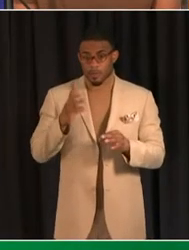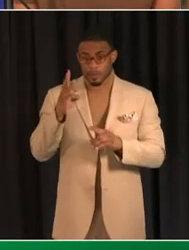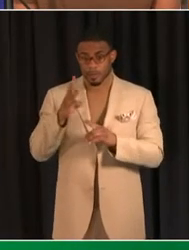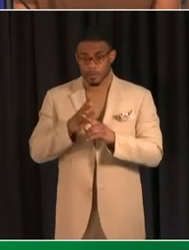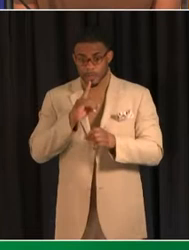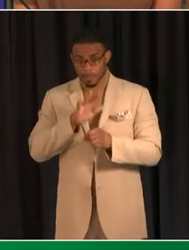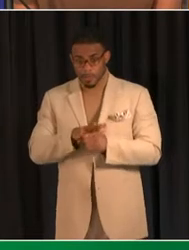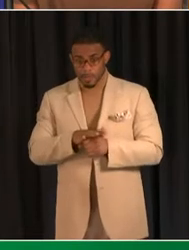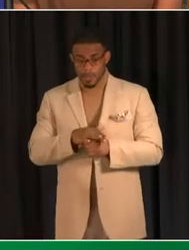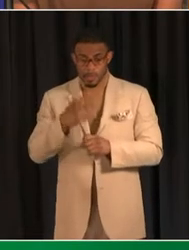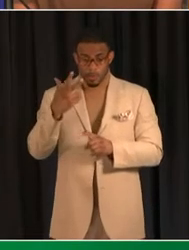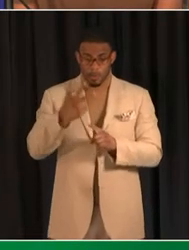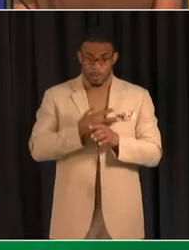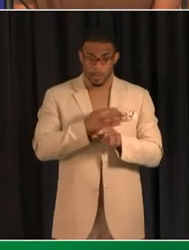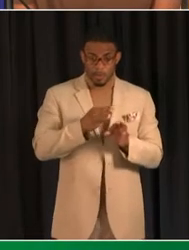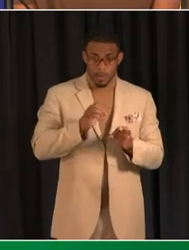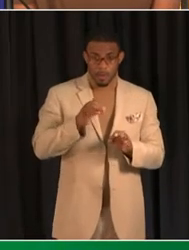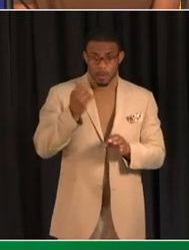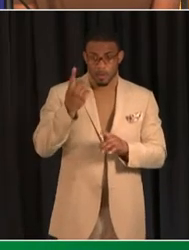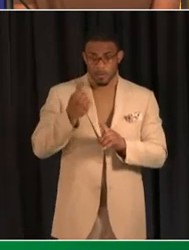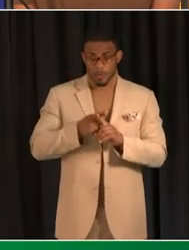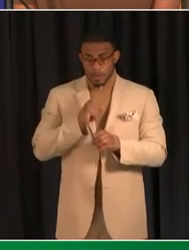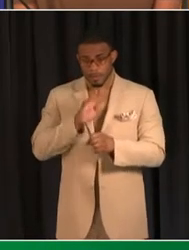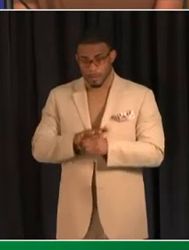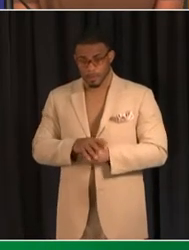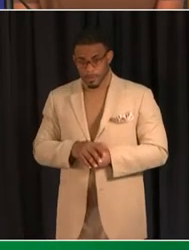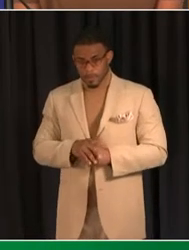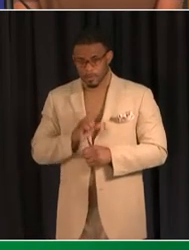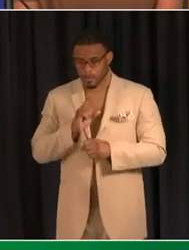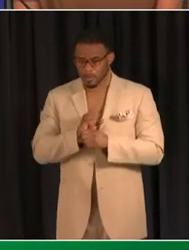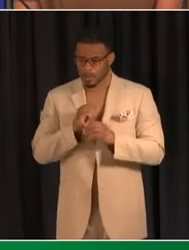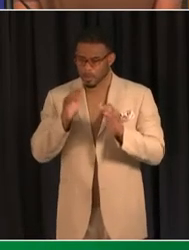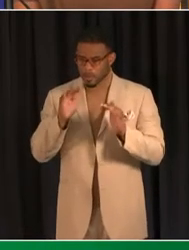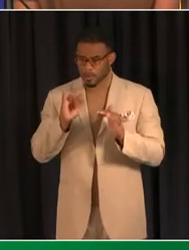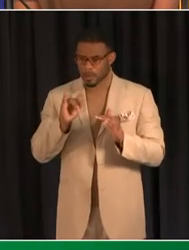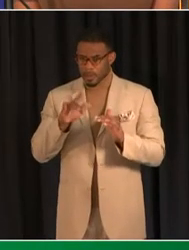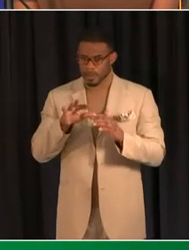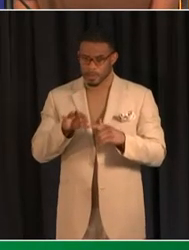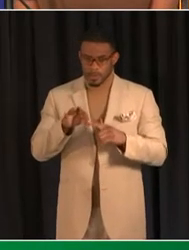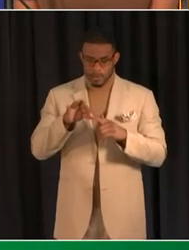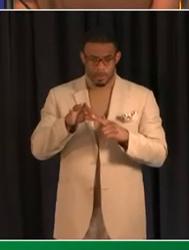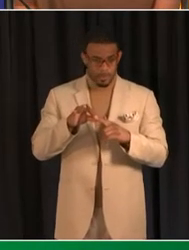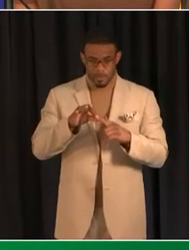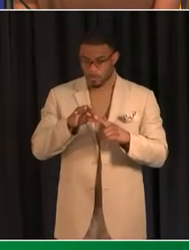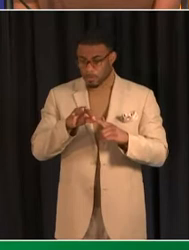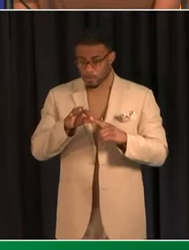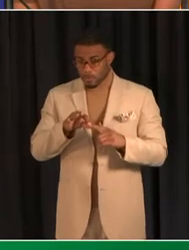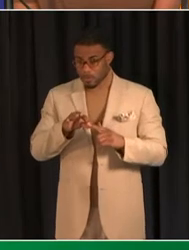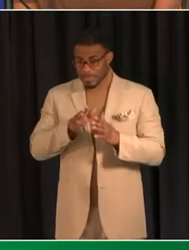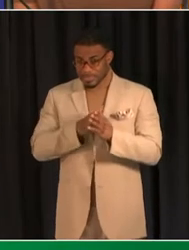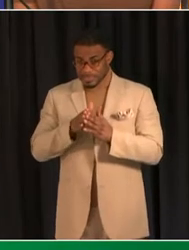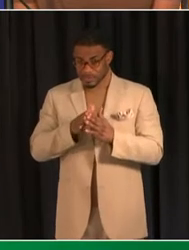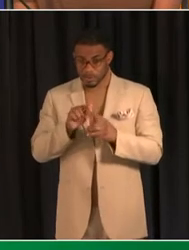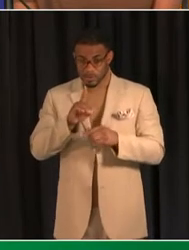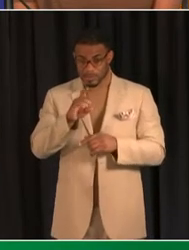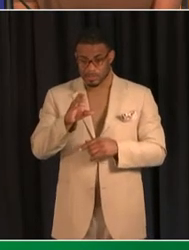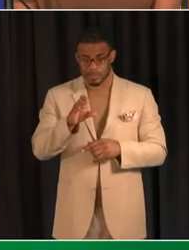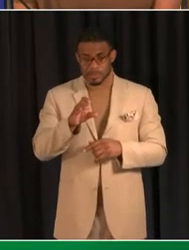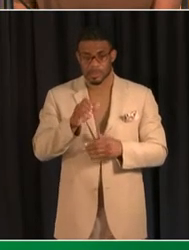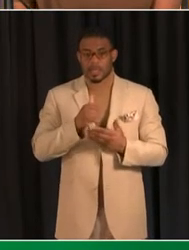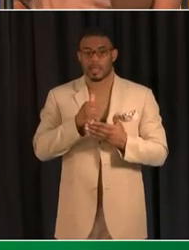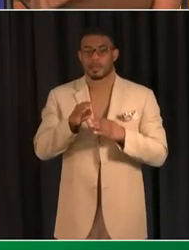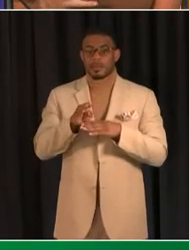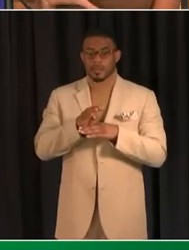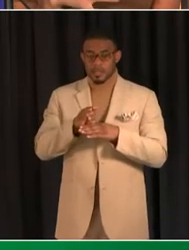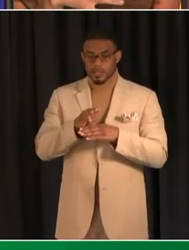of a 6-month commitment and 3 months free off of a 12-month commitment. We're really hoping that these exclusive incentives to